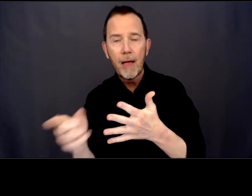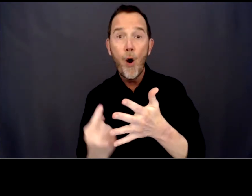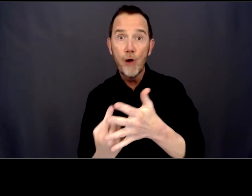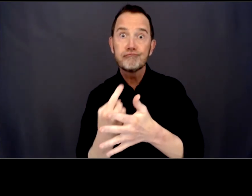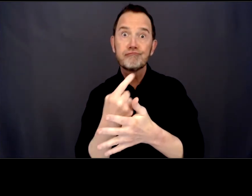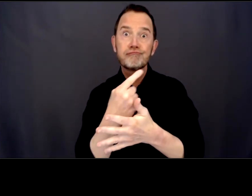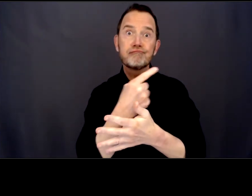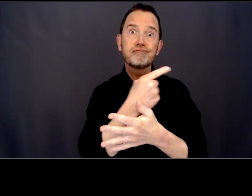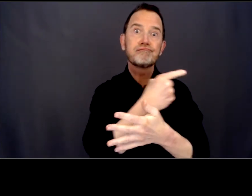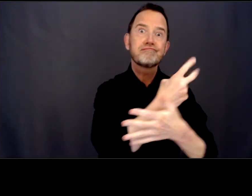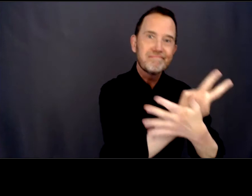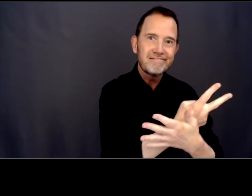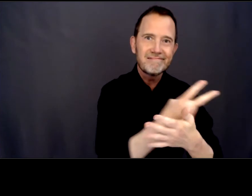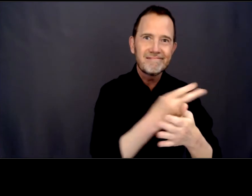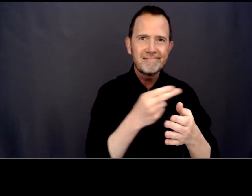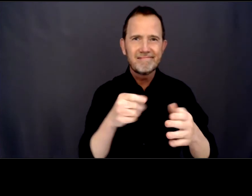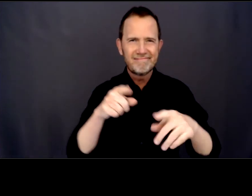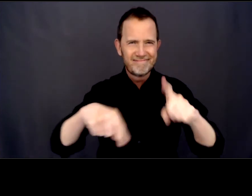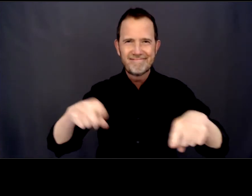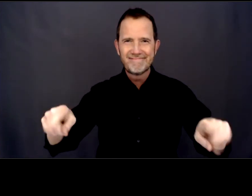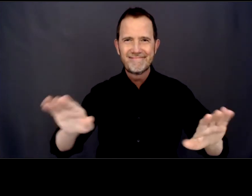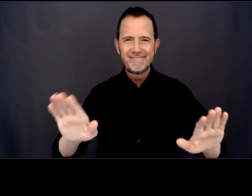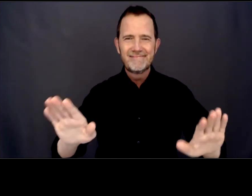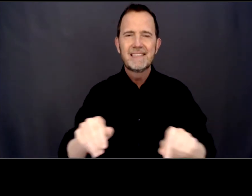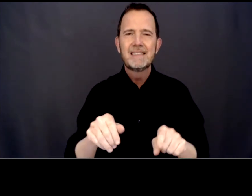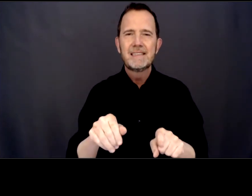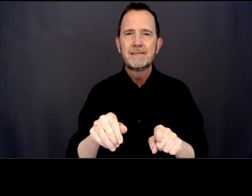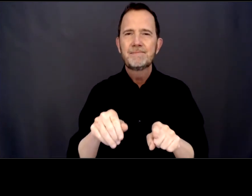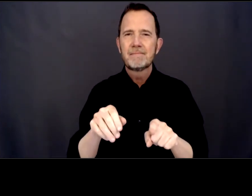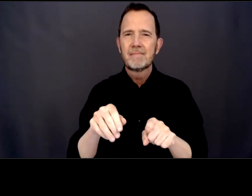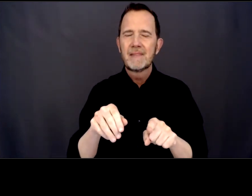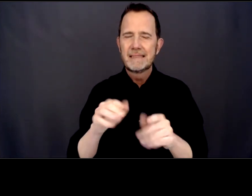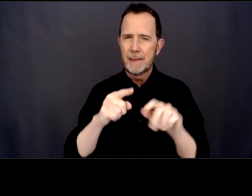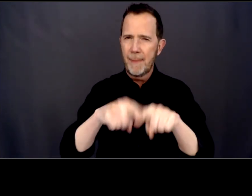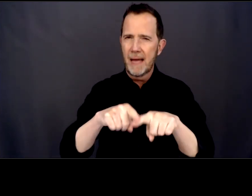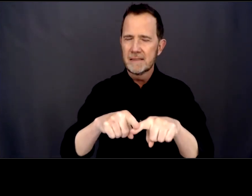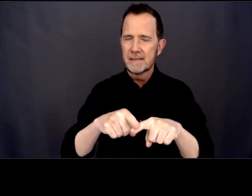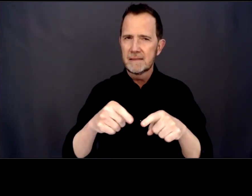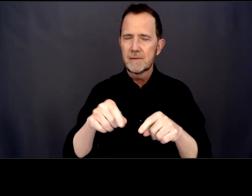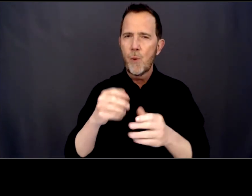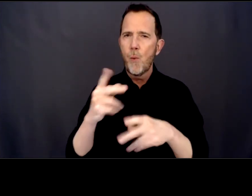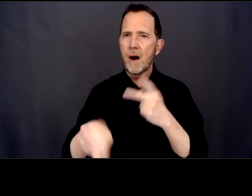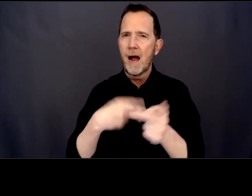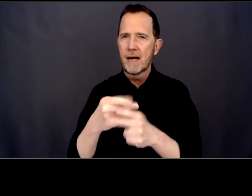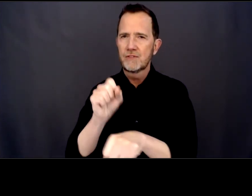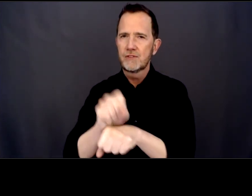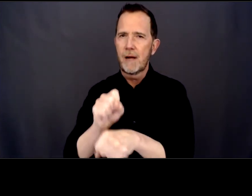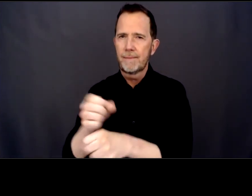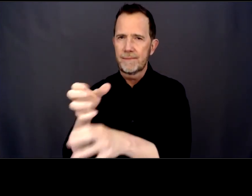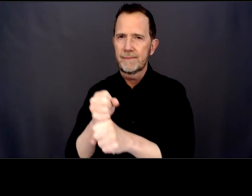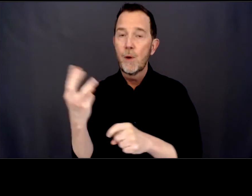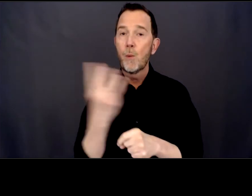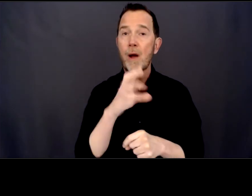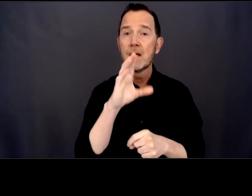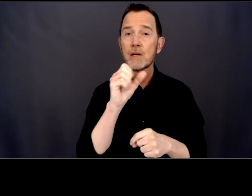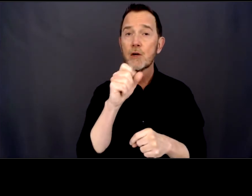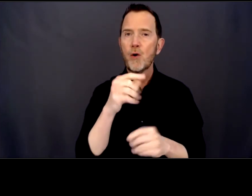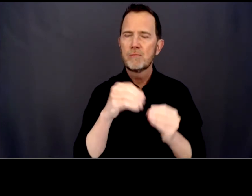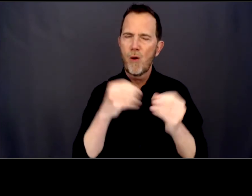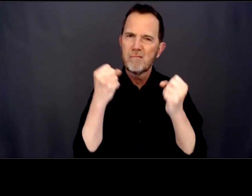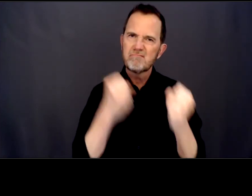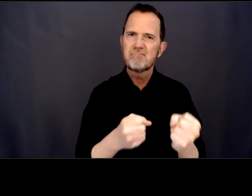likely to be driven by type of occupations and the business types. You know, in the West Coast, it's more tech driven.